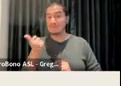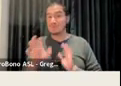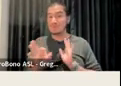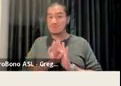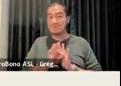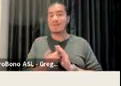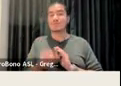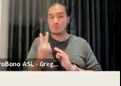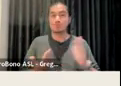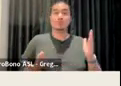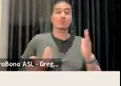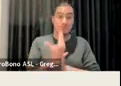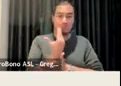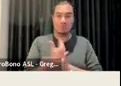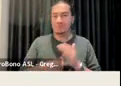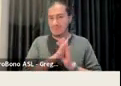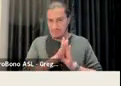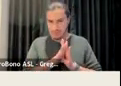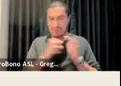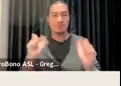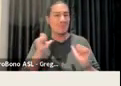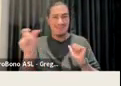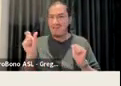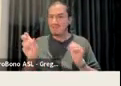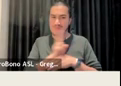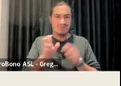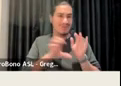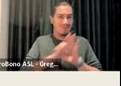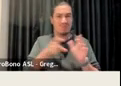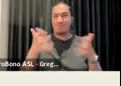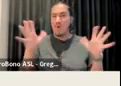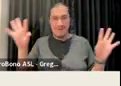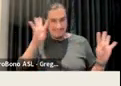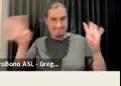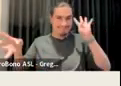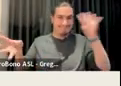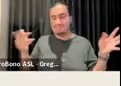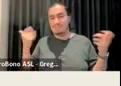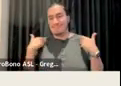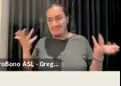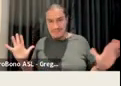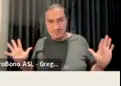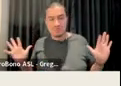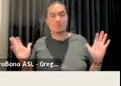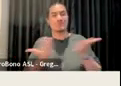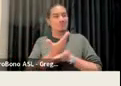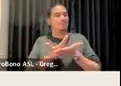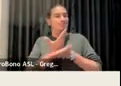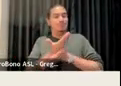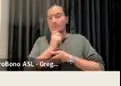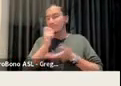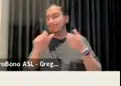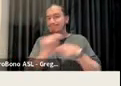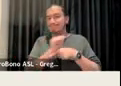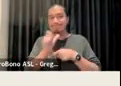brand new characters. Try not to use characters you've already created. that you already have. This exercise doesn't work as